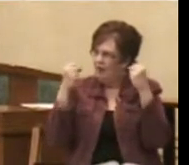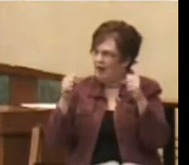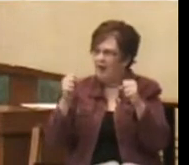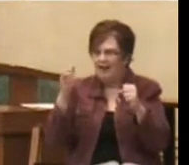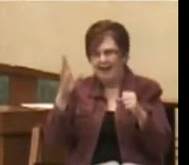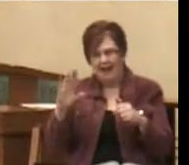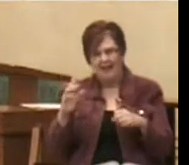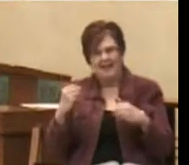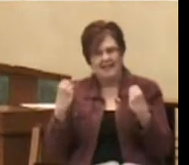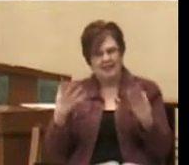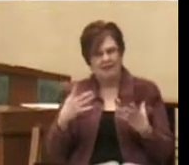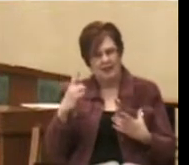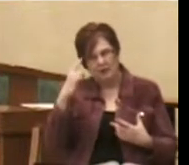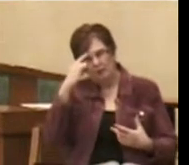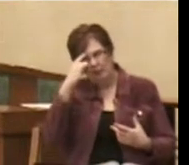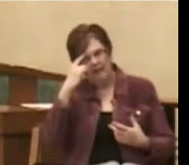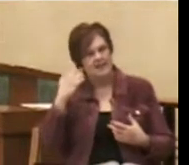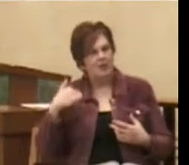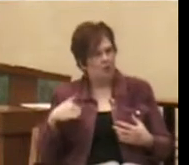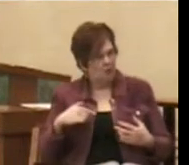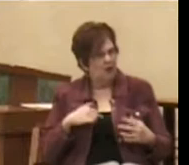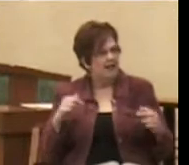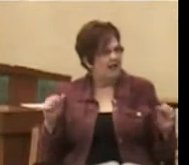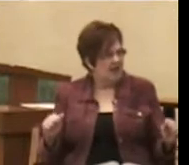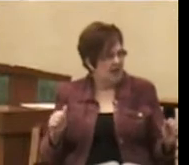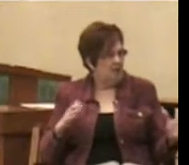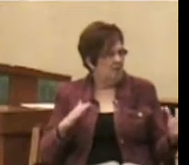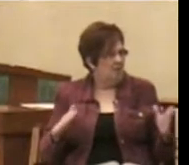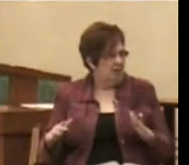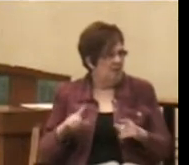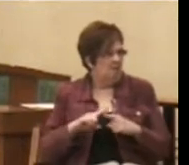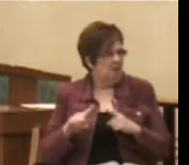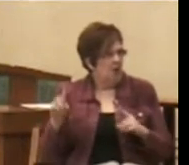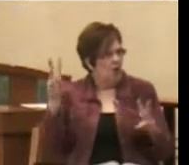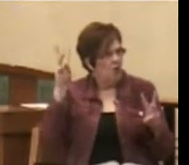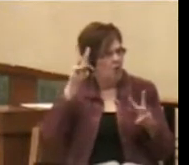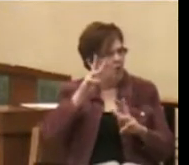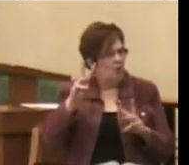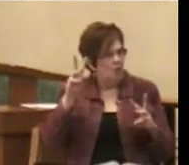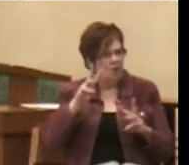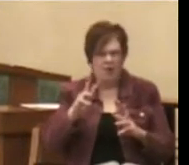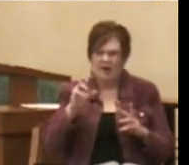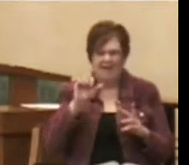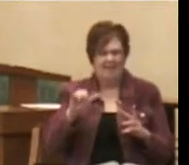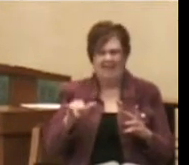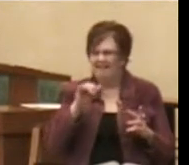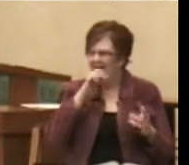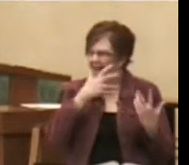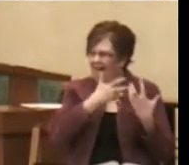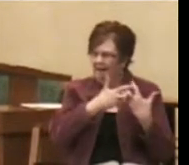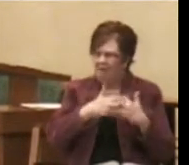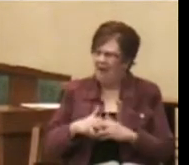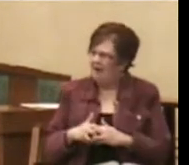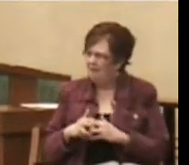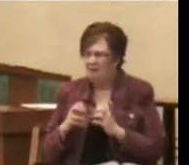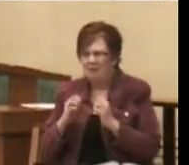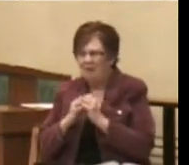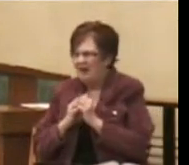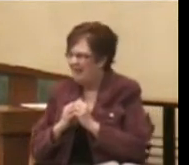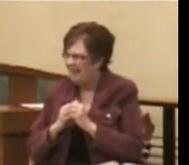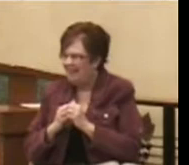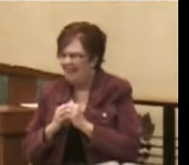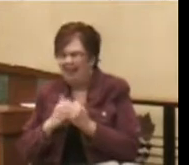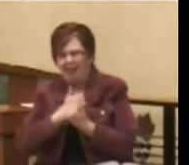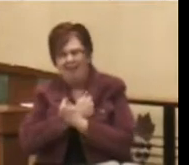us brains with which we can prudently plan, but worry is incompatible with